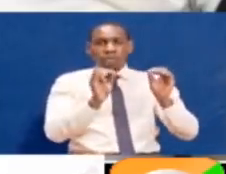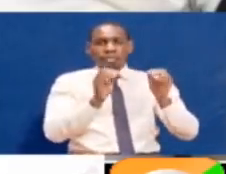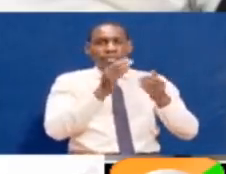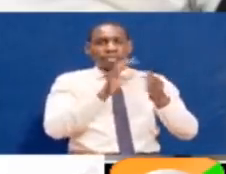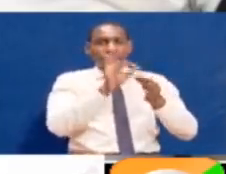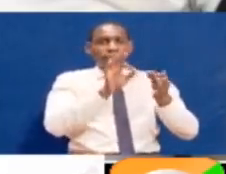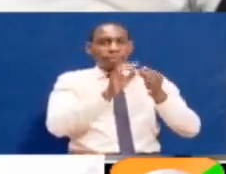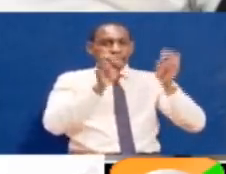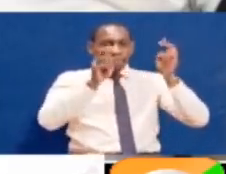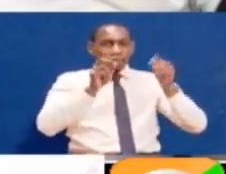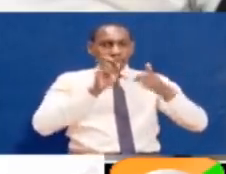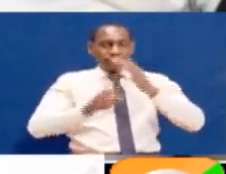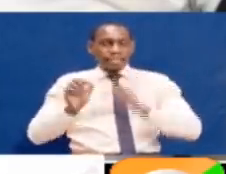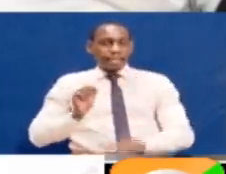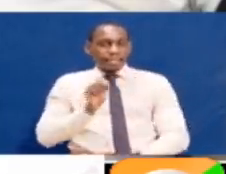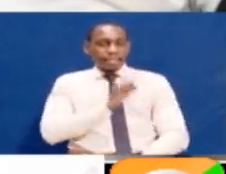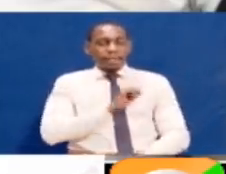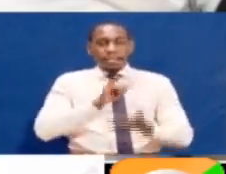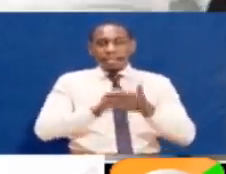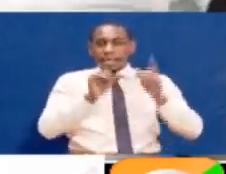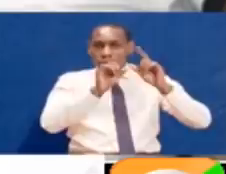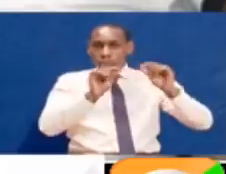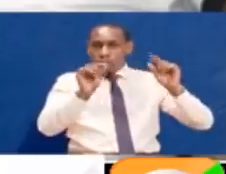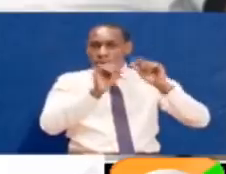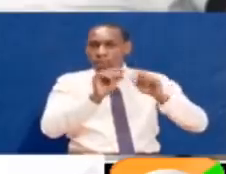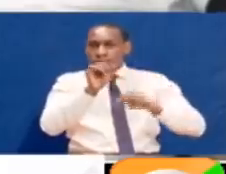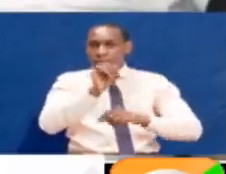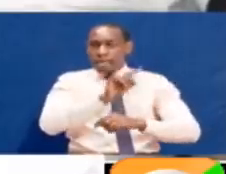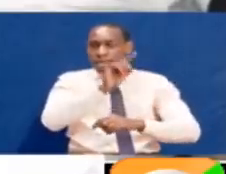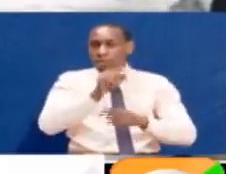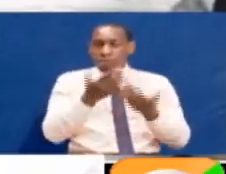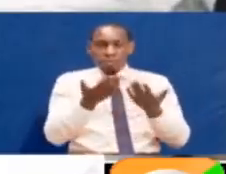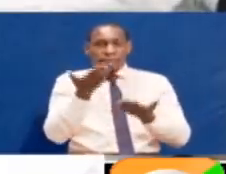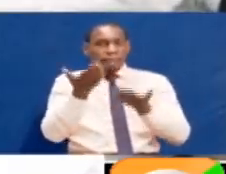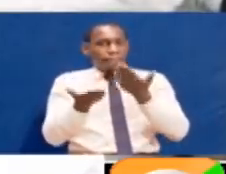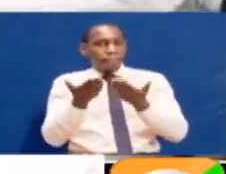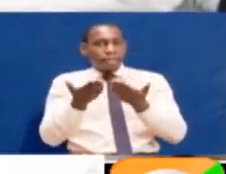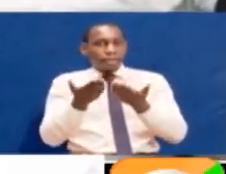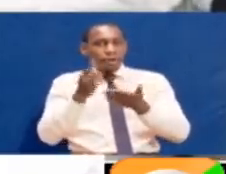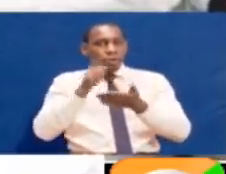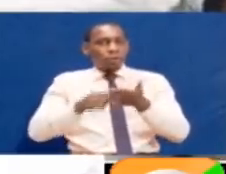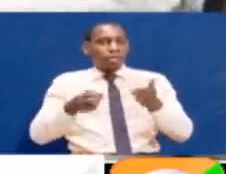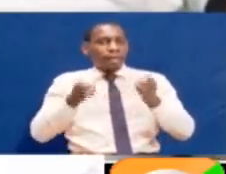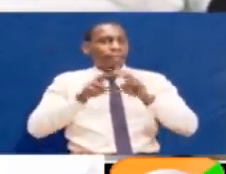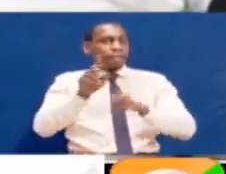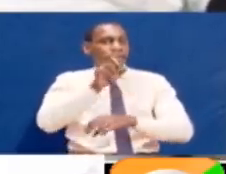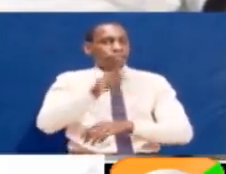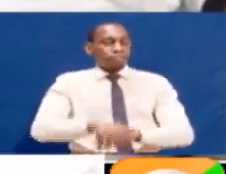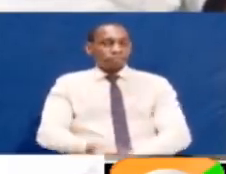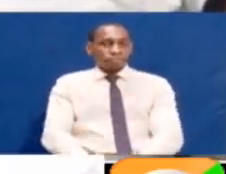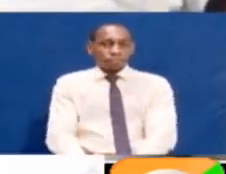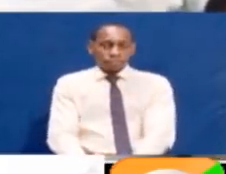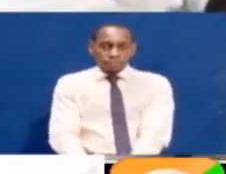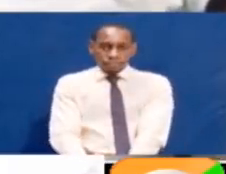matters on the floor of Senate. Was that a slip of the tongue? Was that what was that all about?